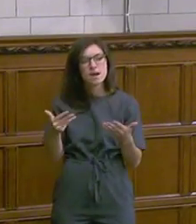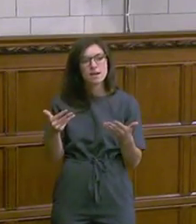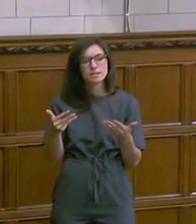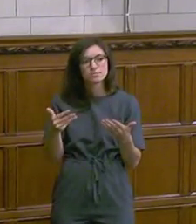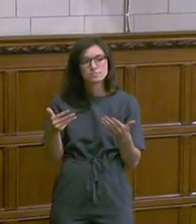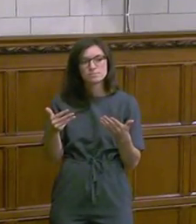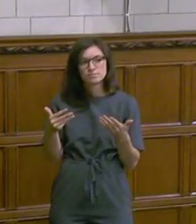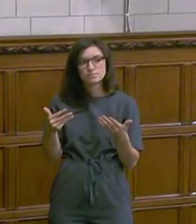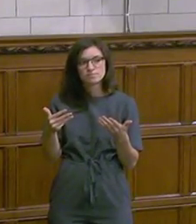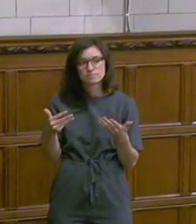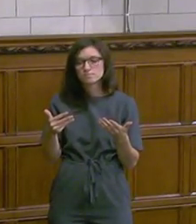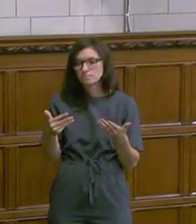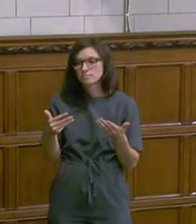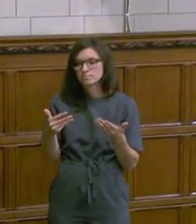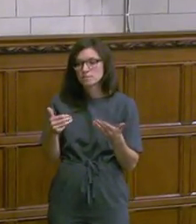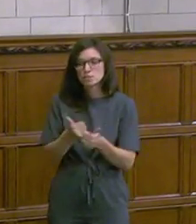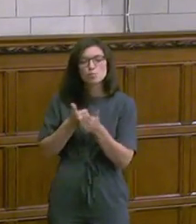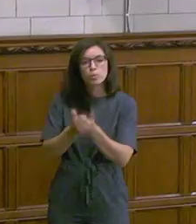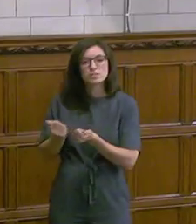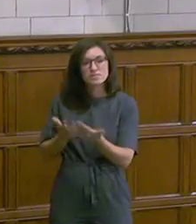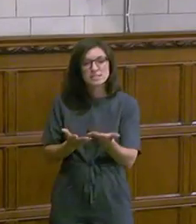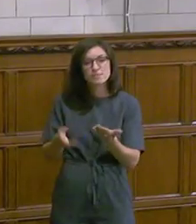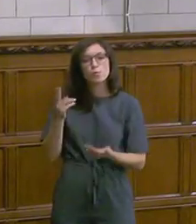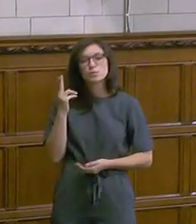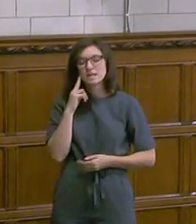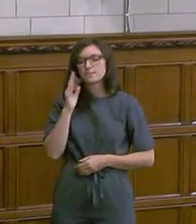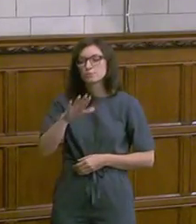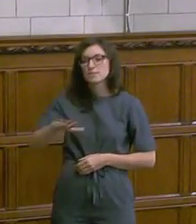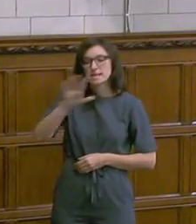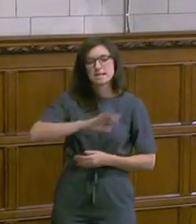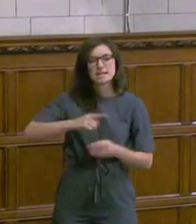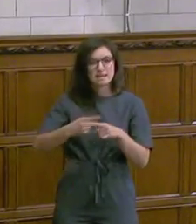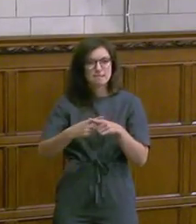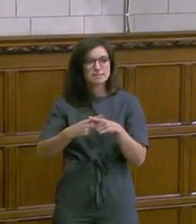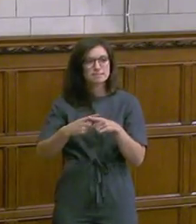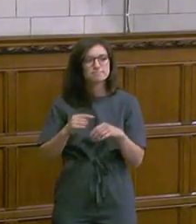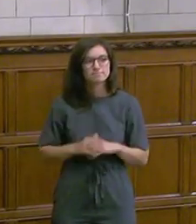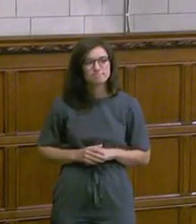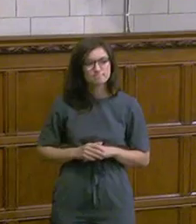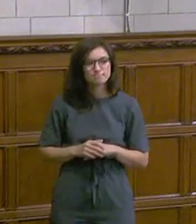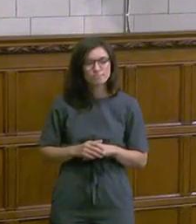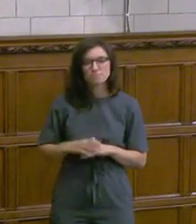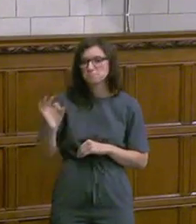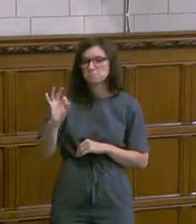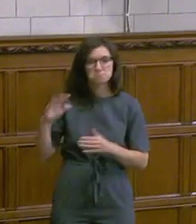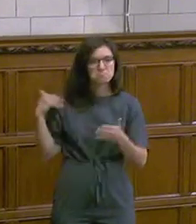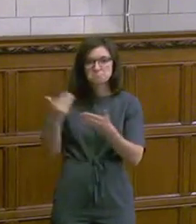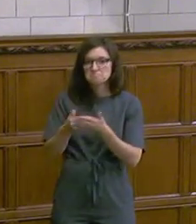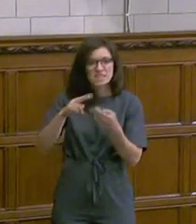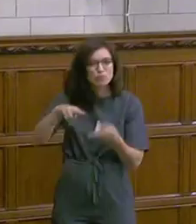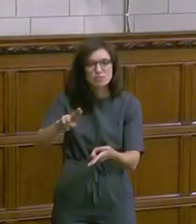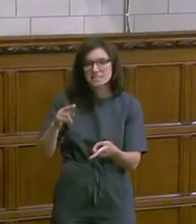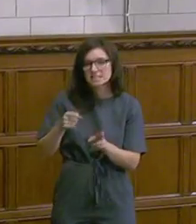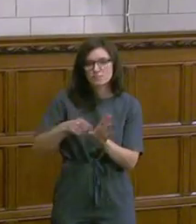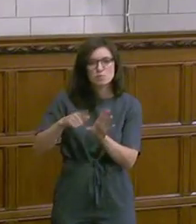deaf children in England, the largest being in Berkshire. There has been no noticeable increase in recent years in the